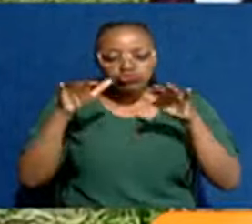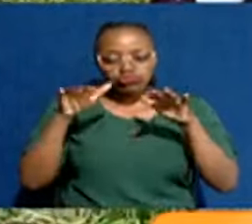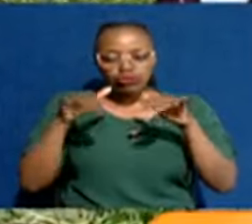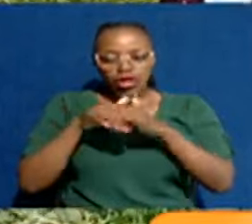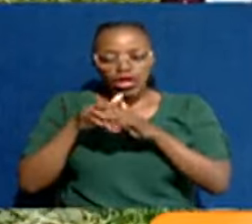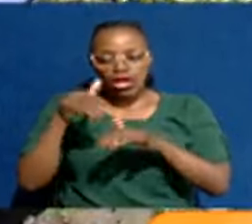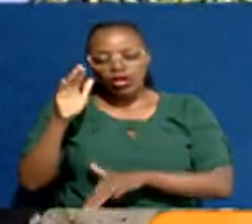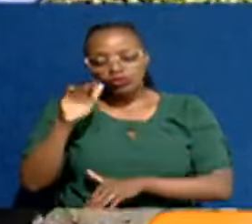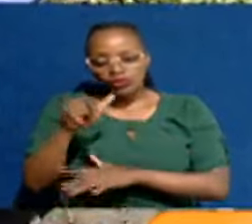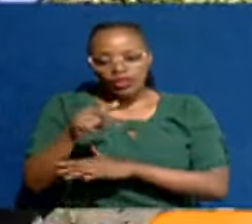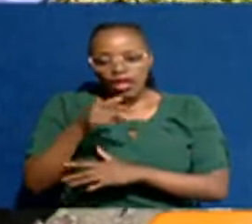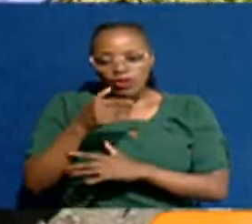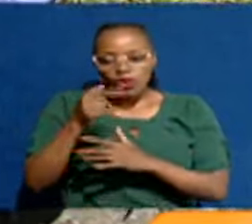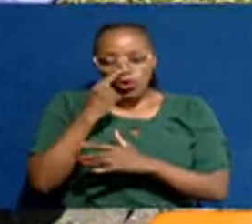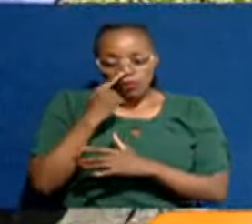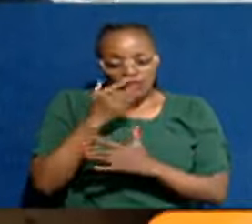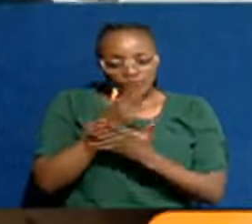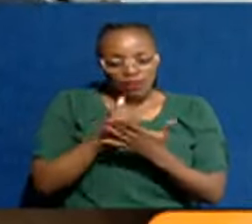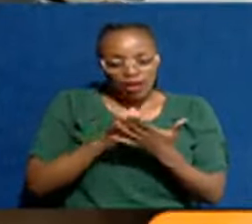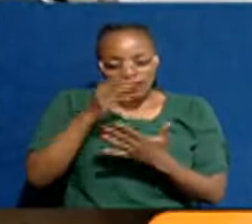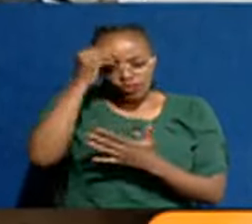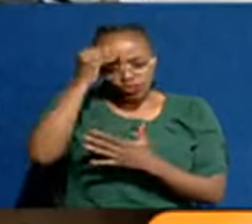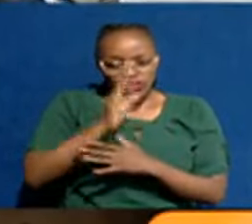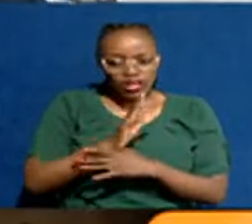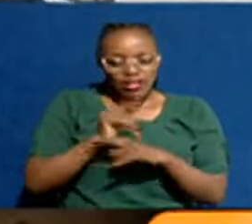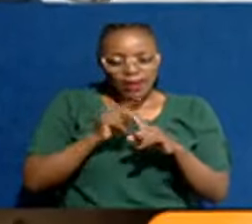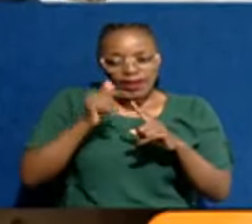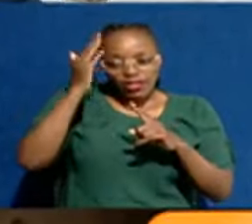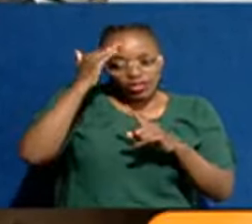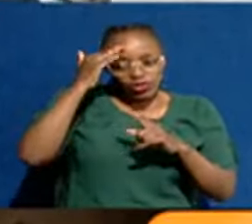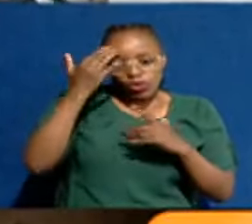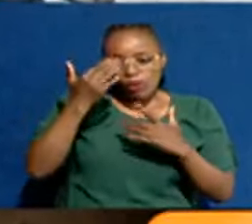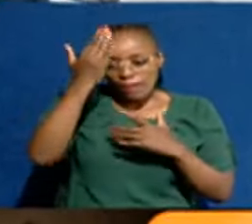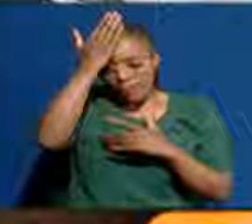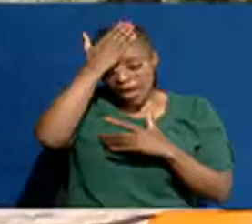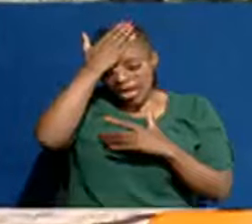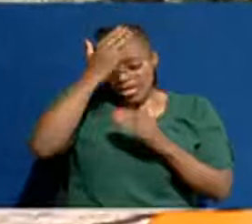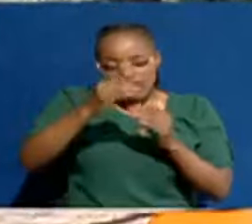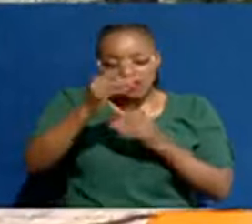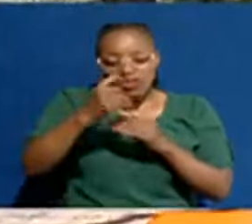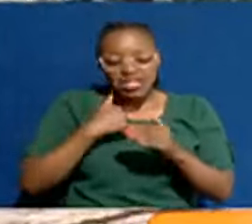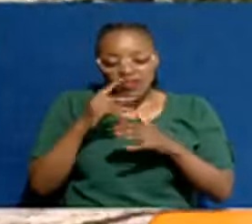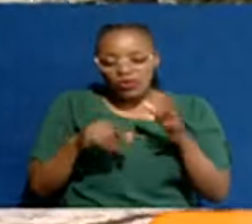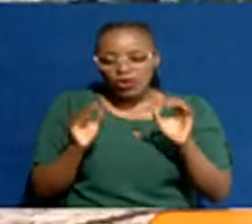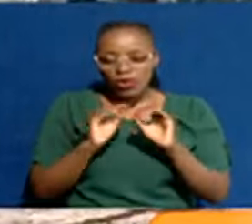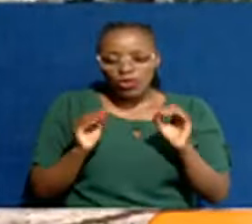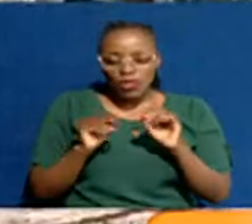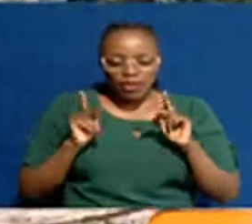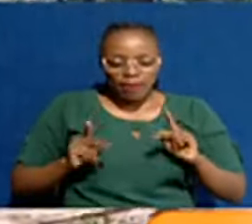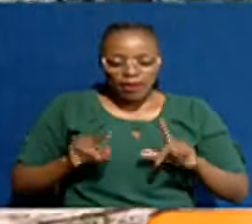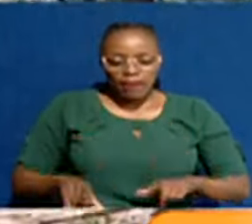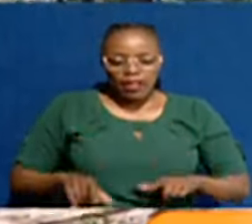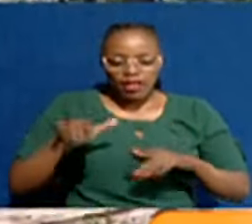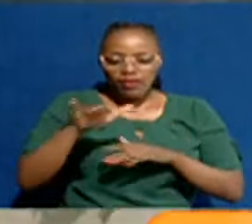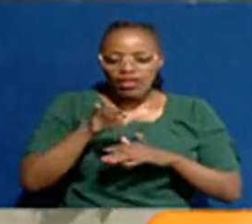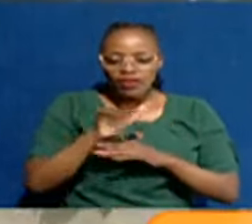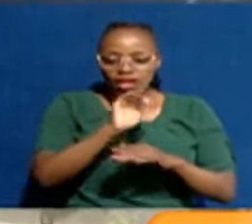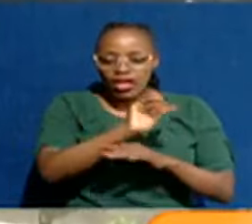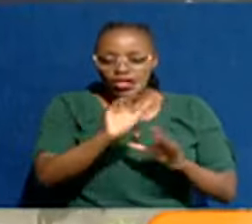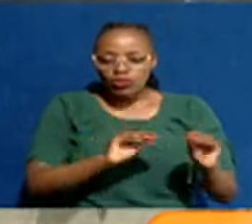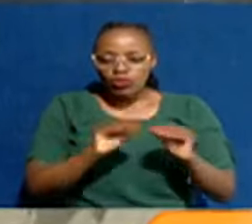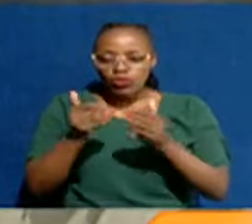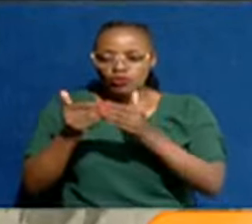of them even have pupils at this school. They simply don't know what Monday holds. The IDPs camping here have been asked to vacate